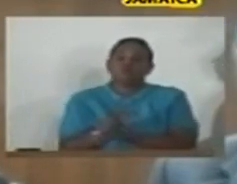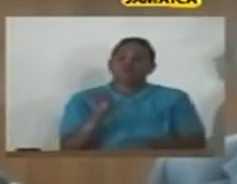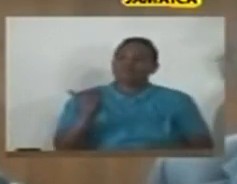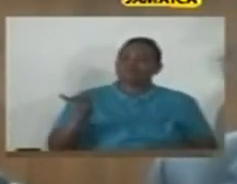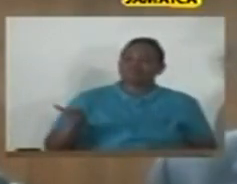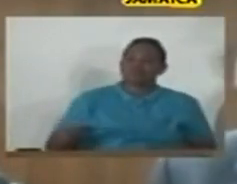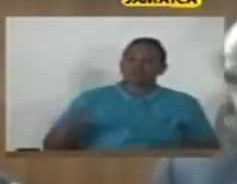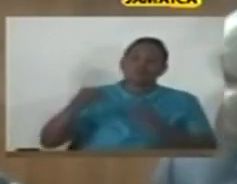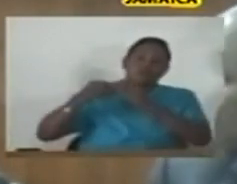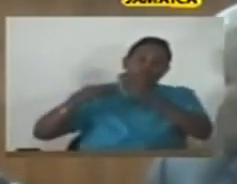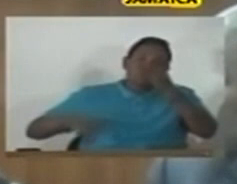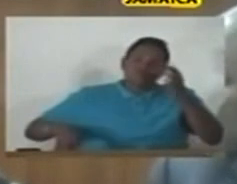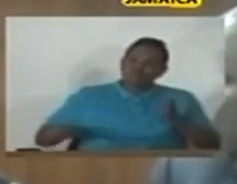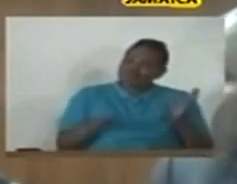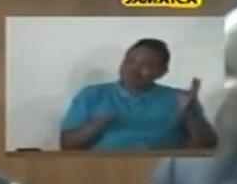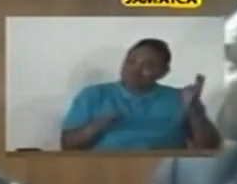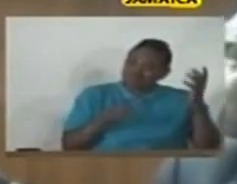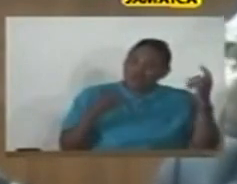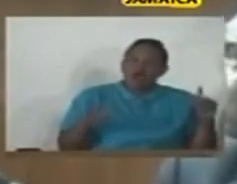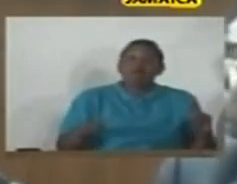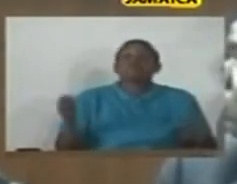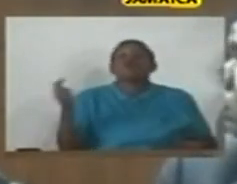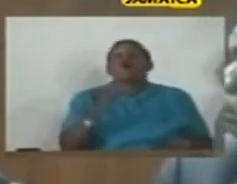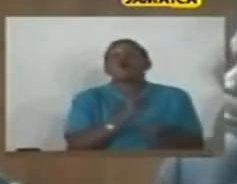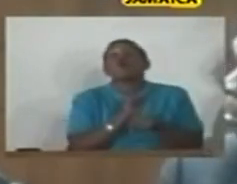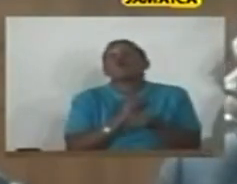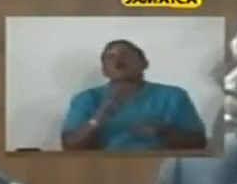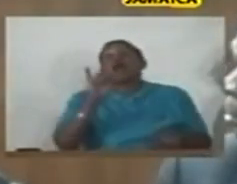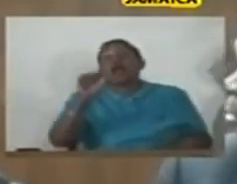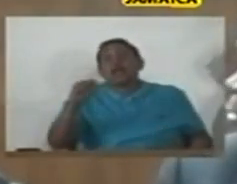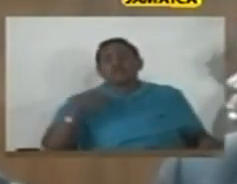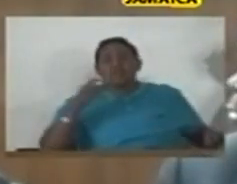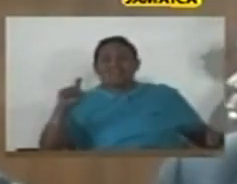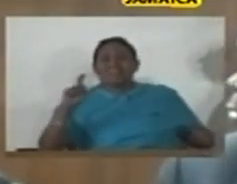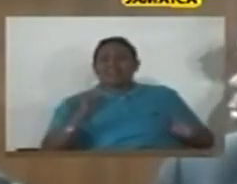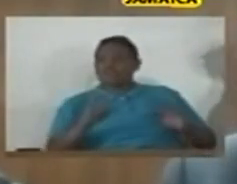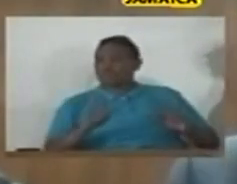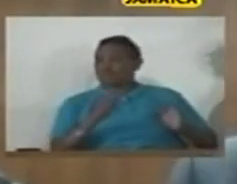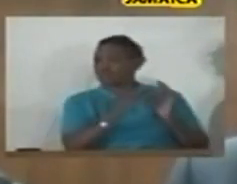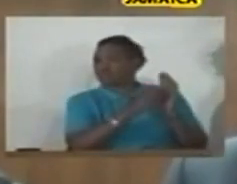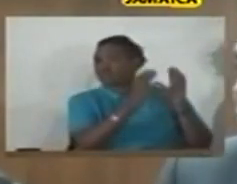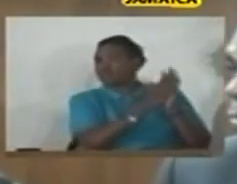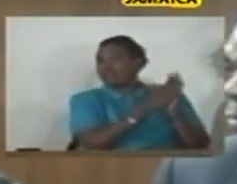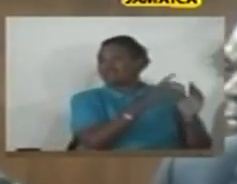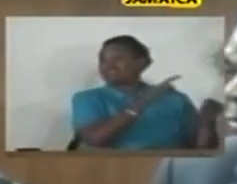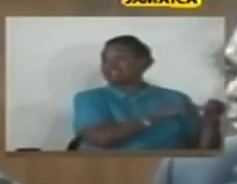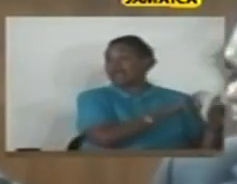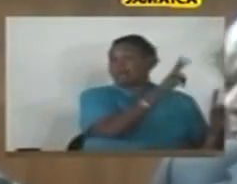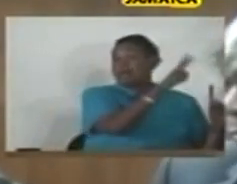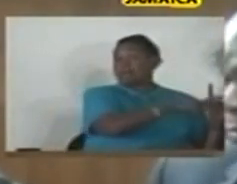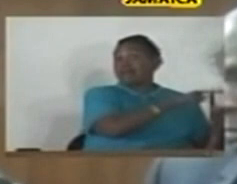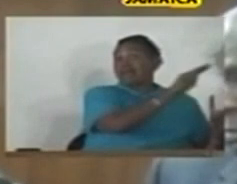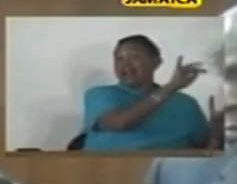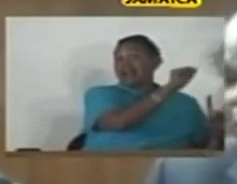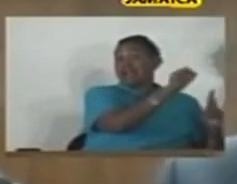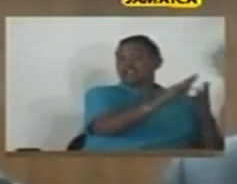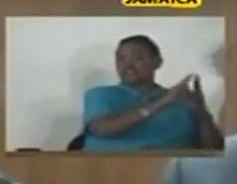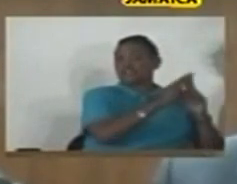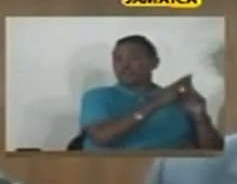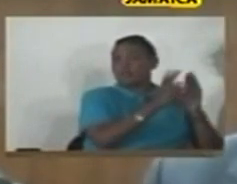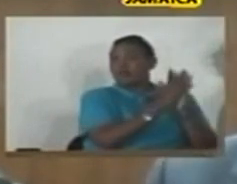for every worker who contributes to the NIS, we have to keep live records from the time they apply for an NIS number, all